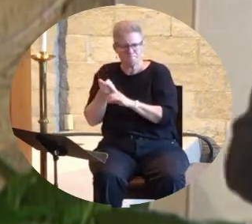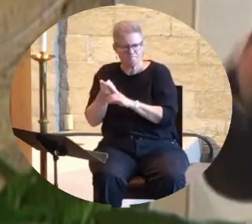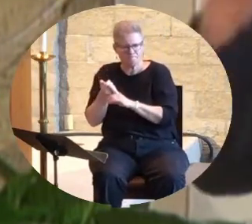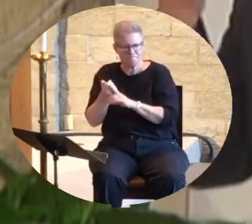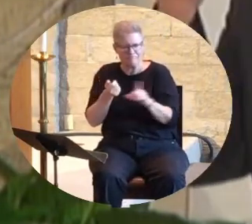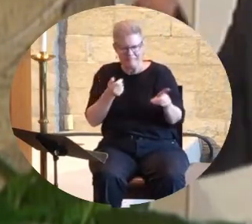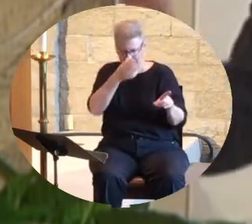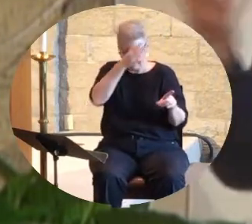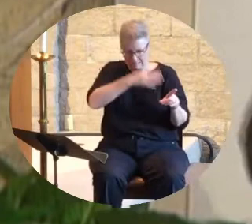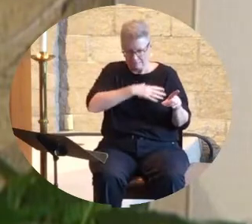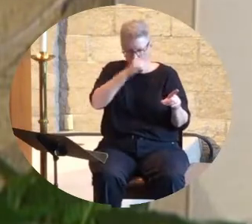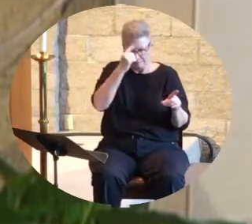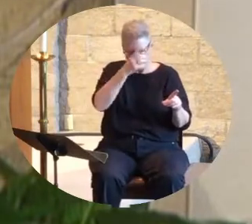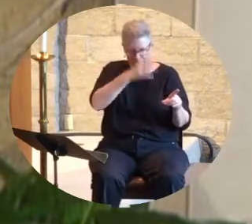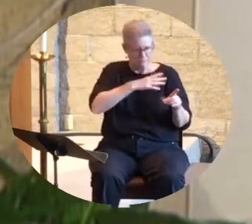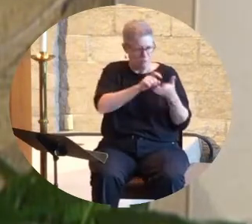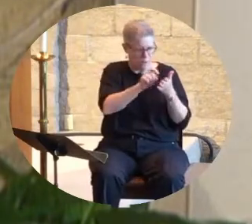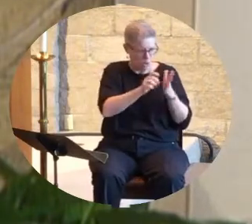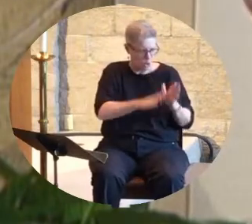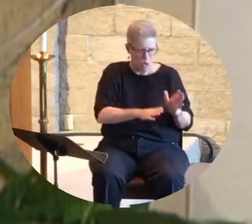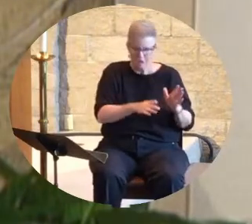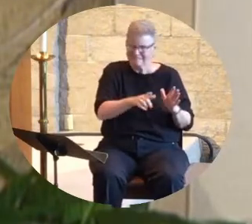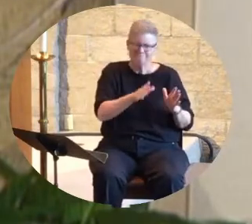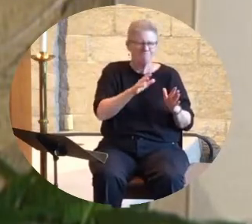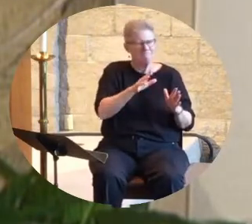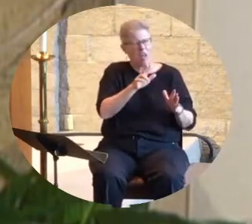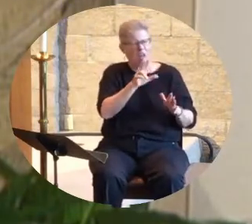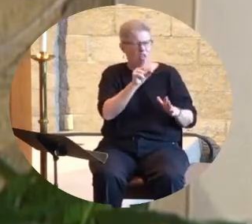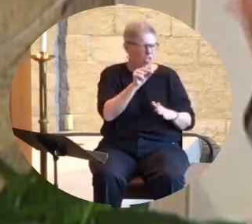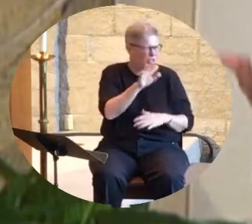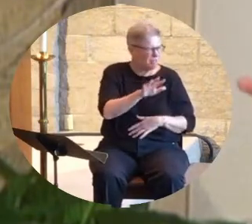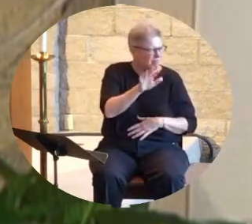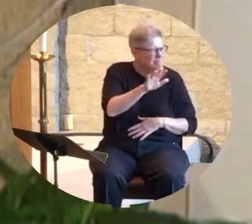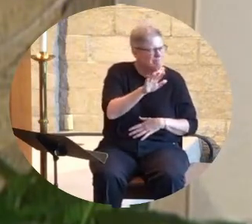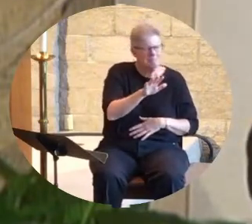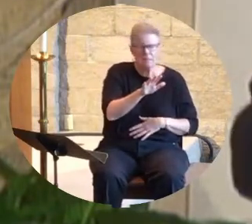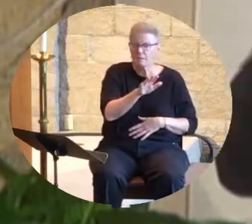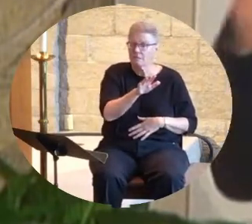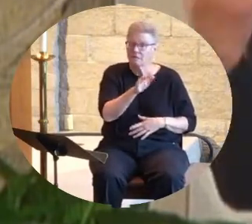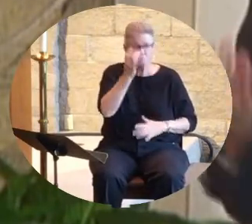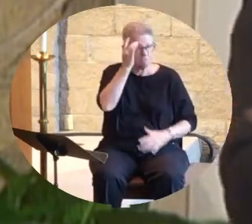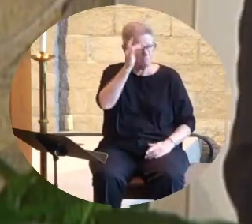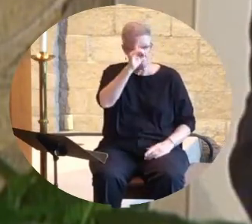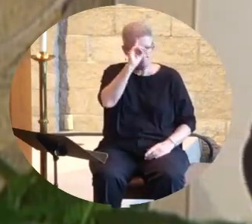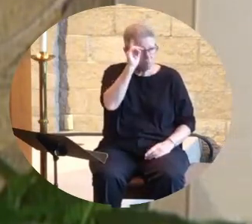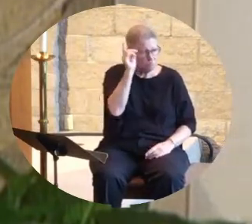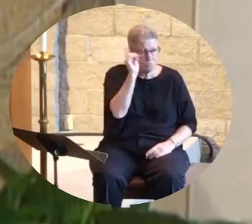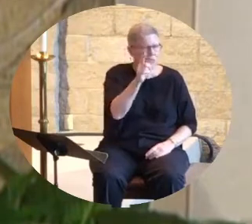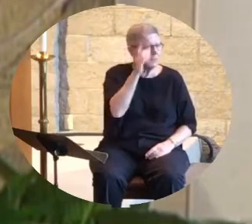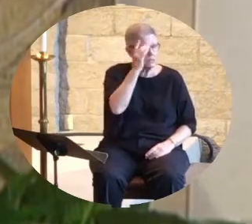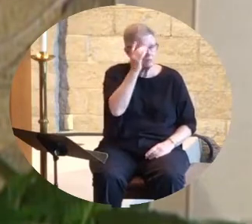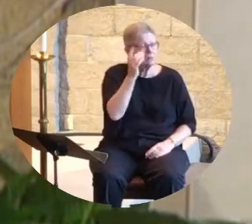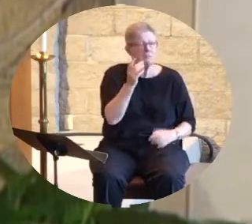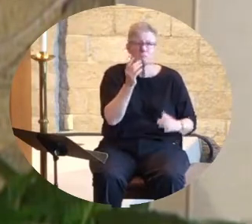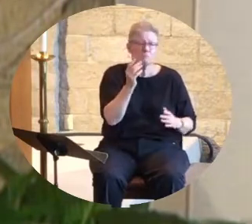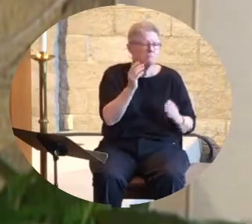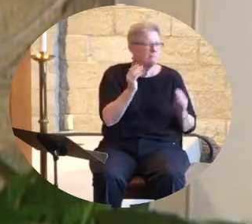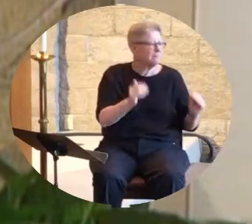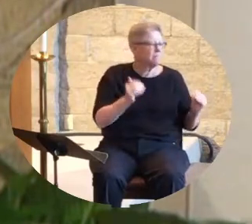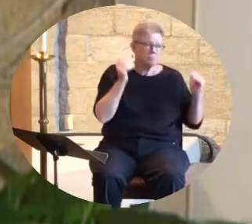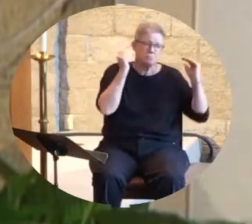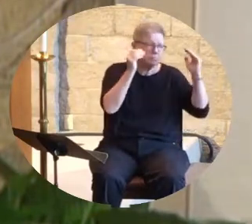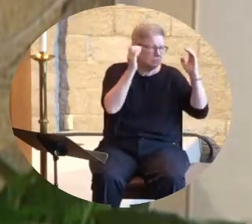a beautiful black man, well-educated, received numerous awards. This is a New York, of course, bestseller. It took me weeks